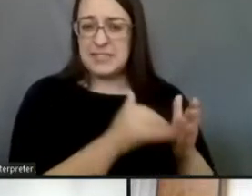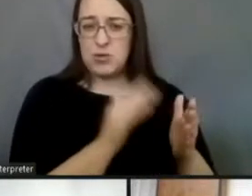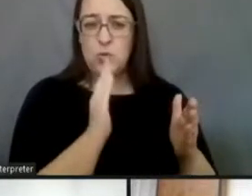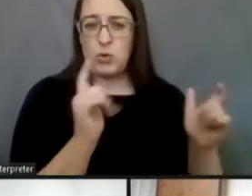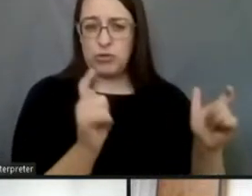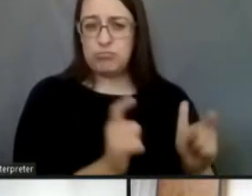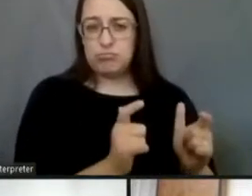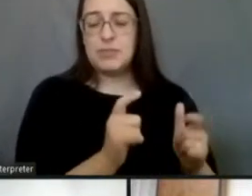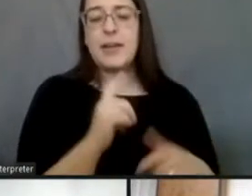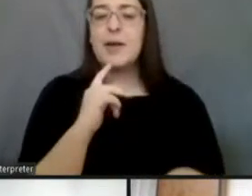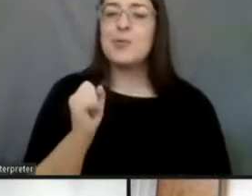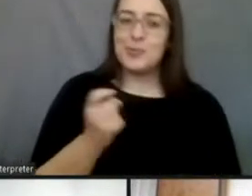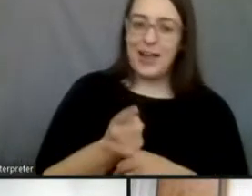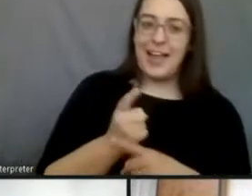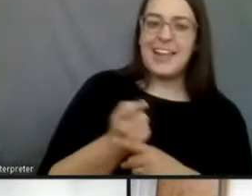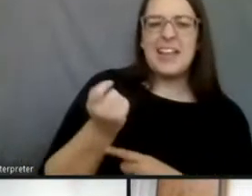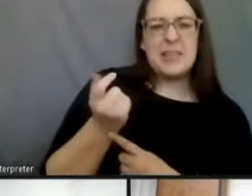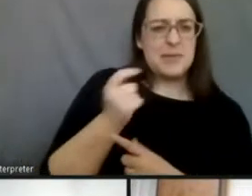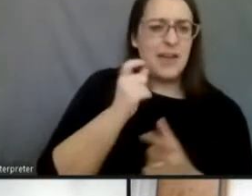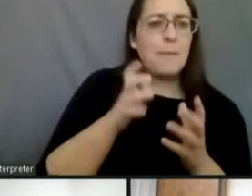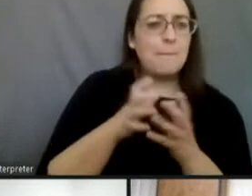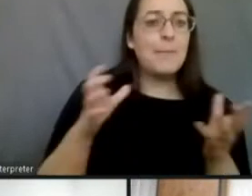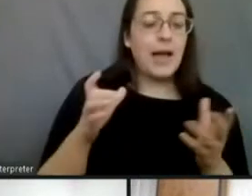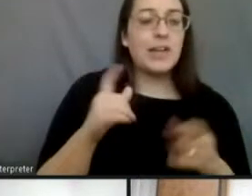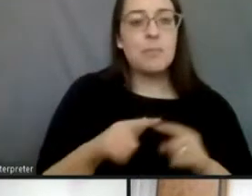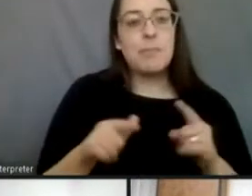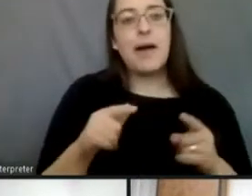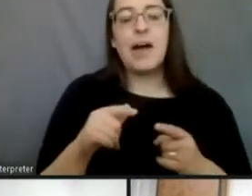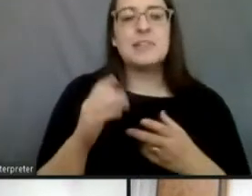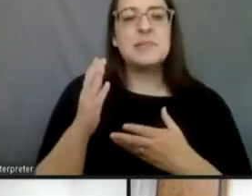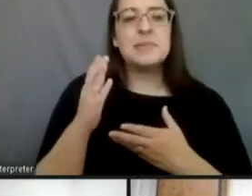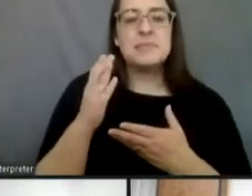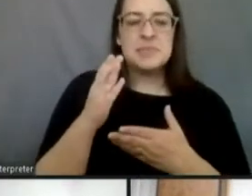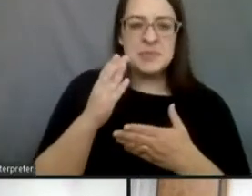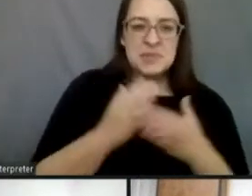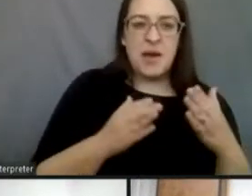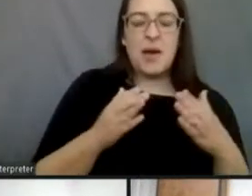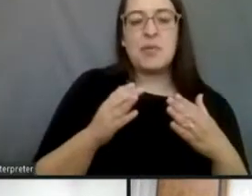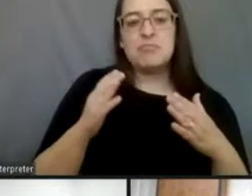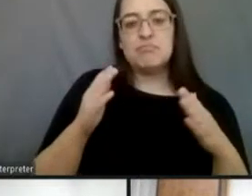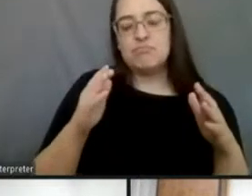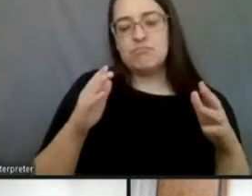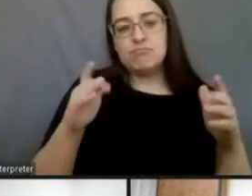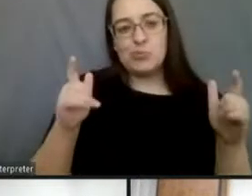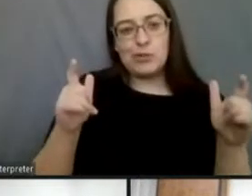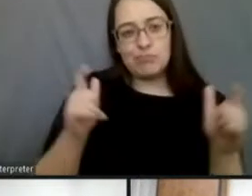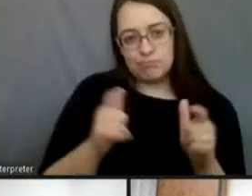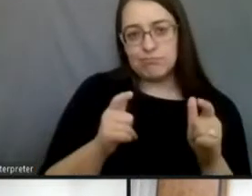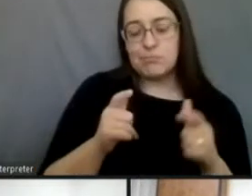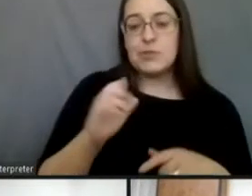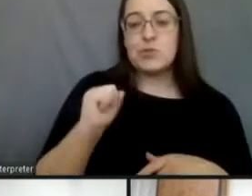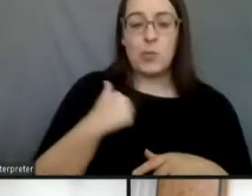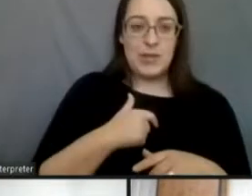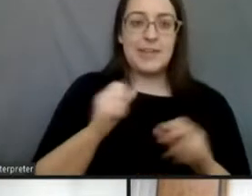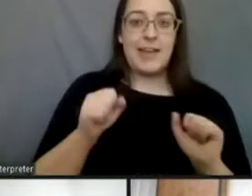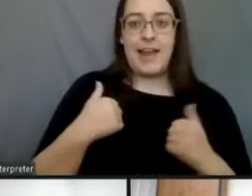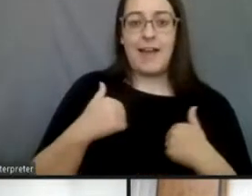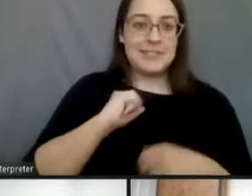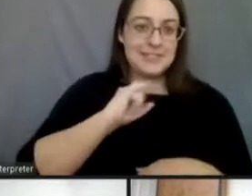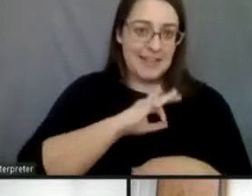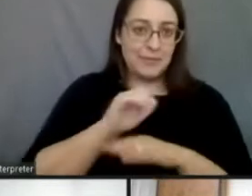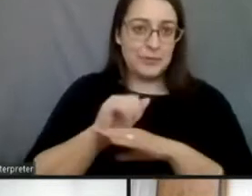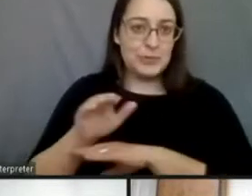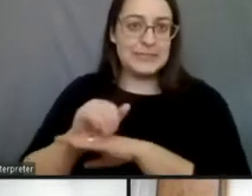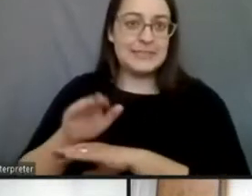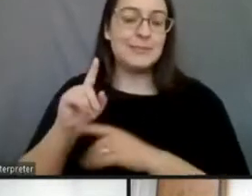a little bit. So not a lot. We'll scale back just a little bit so that we can accommodate for the mobile community clinics,